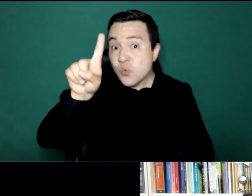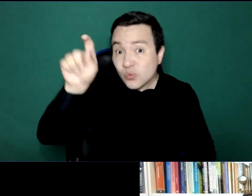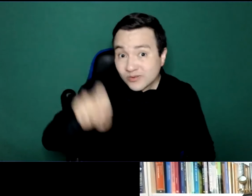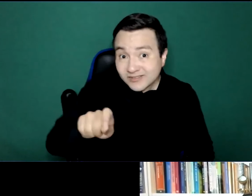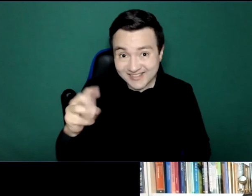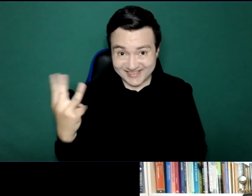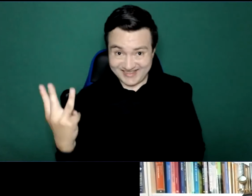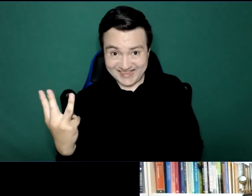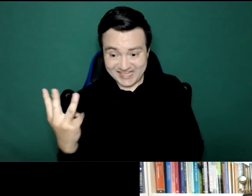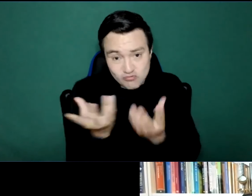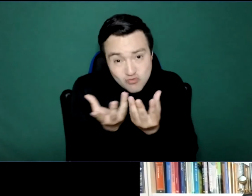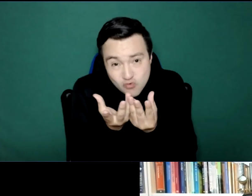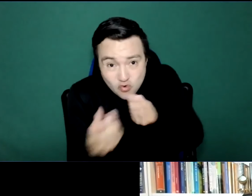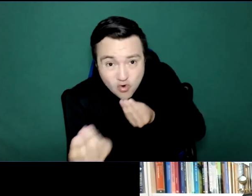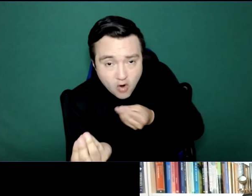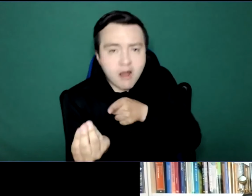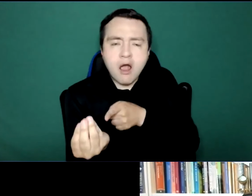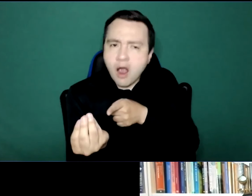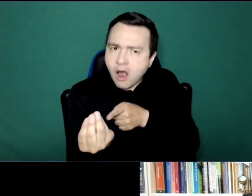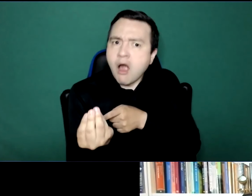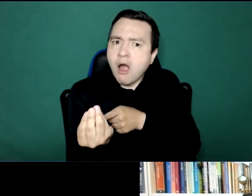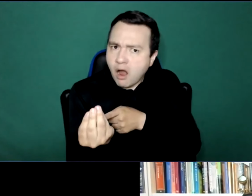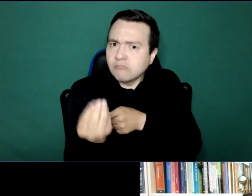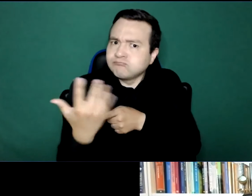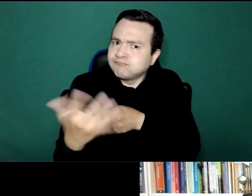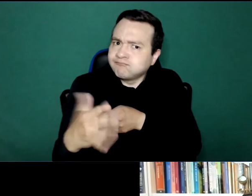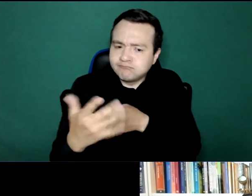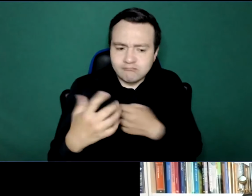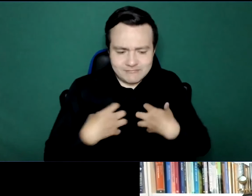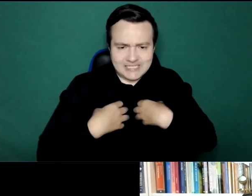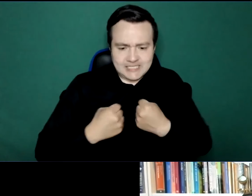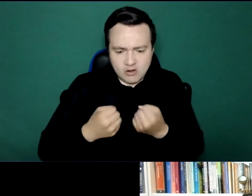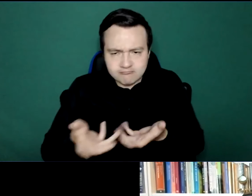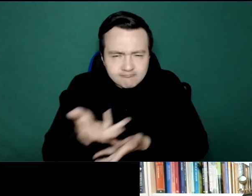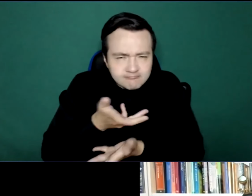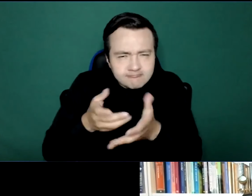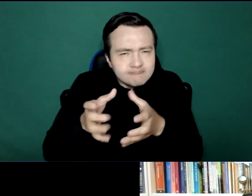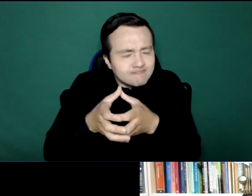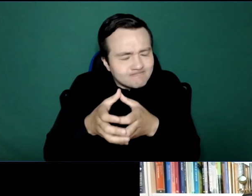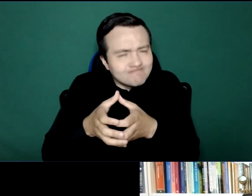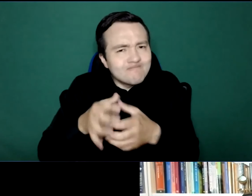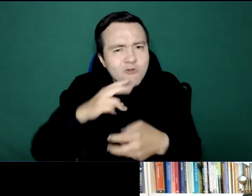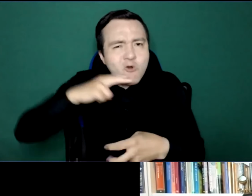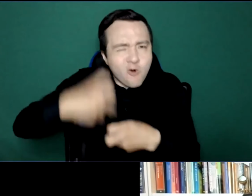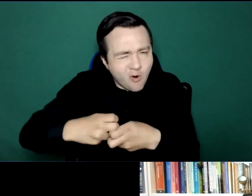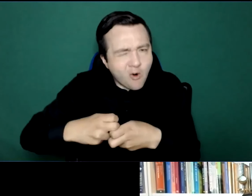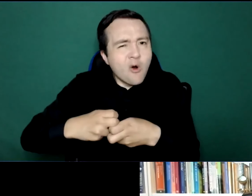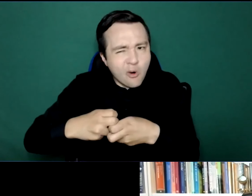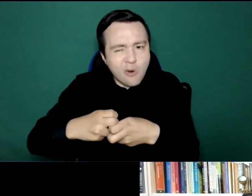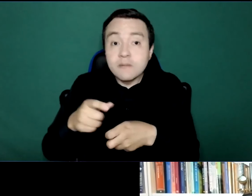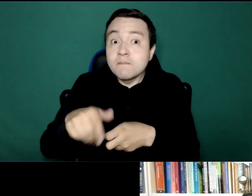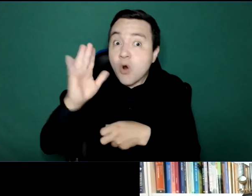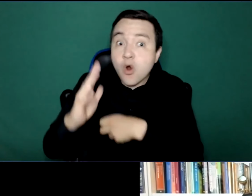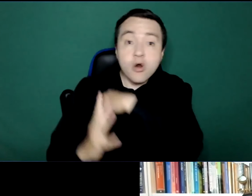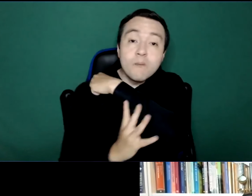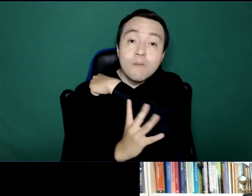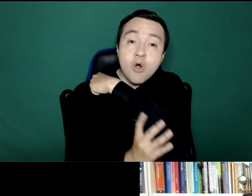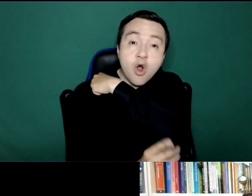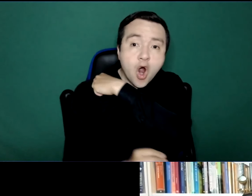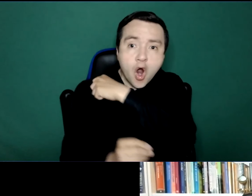barriers in seeking health care, with a greater proportion amongst the poorest,